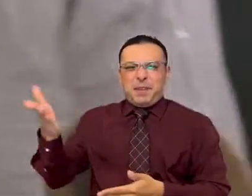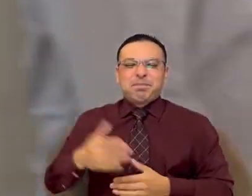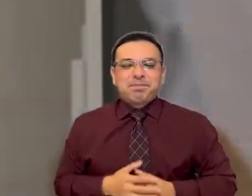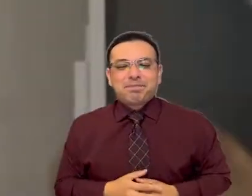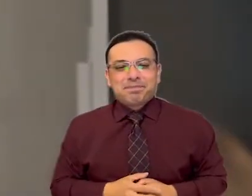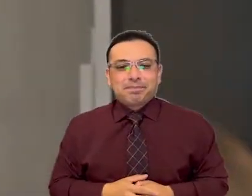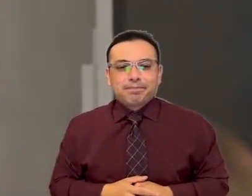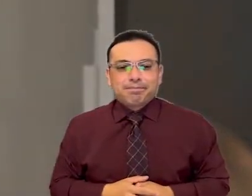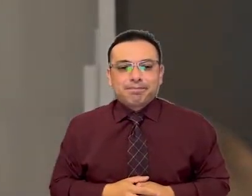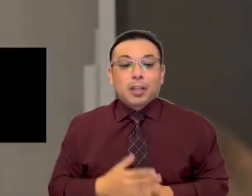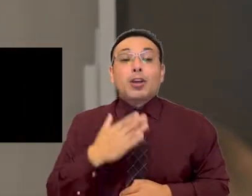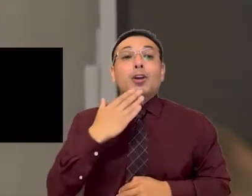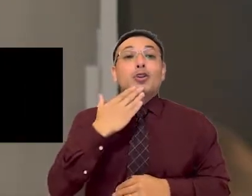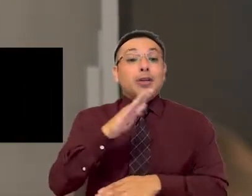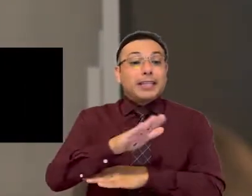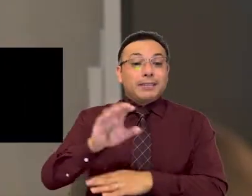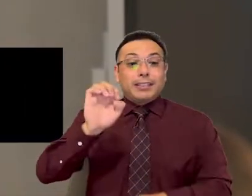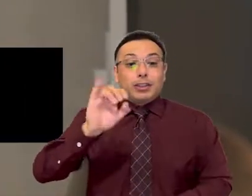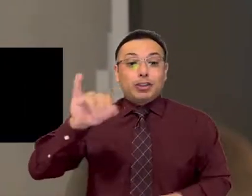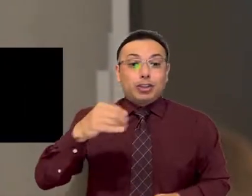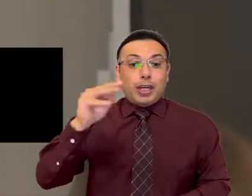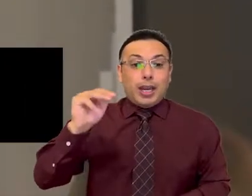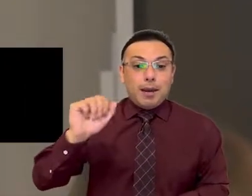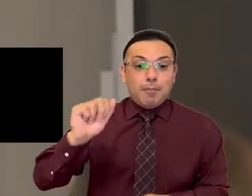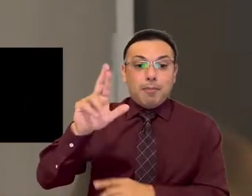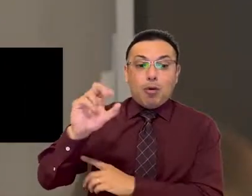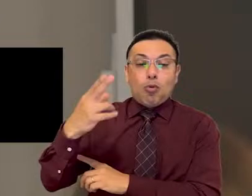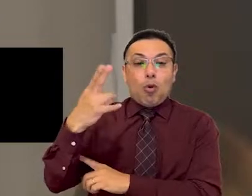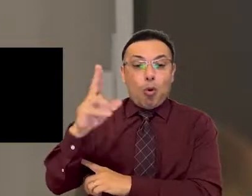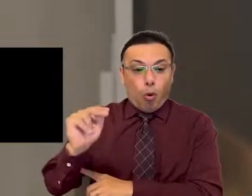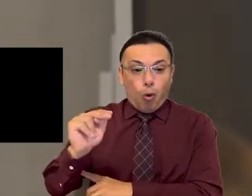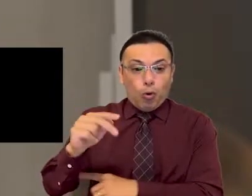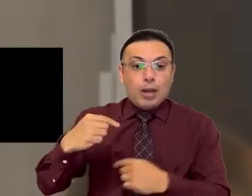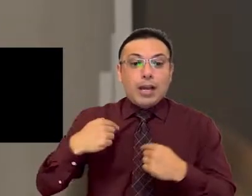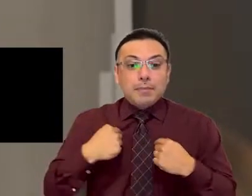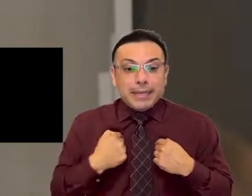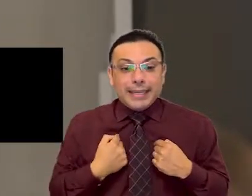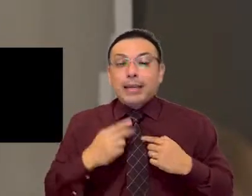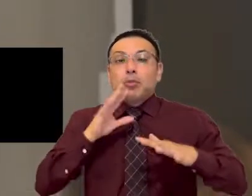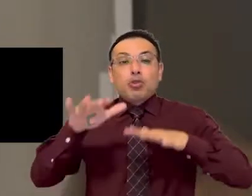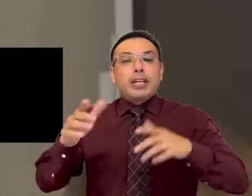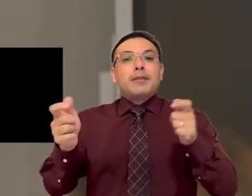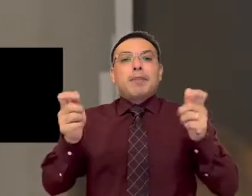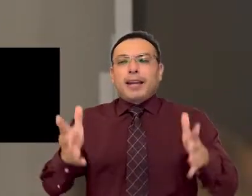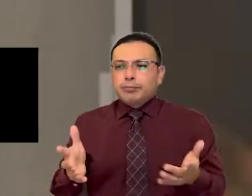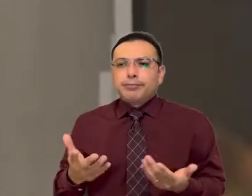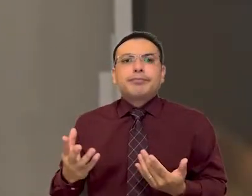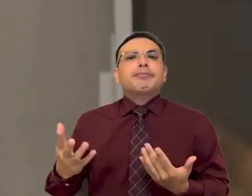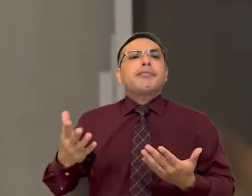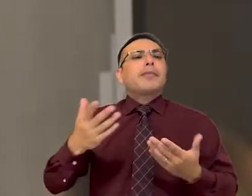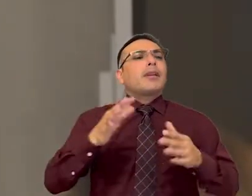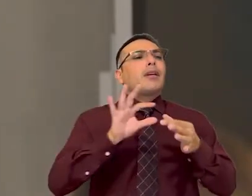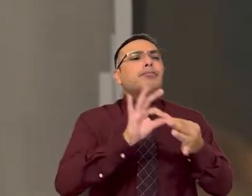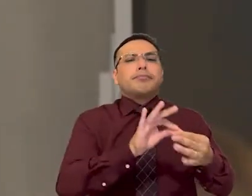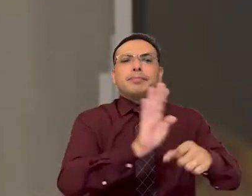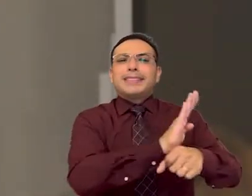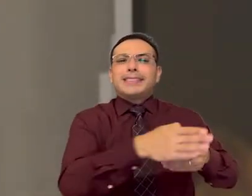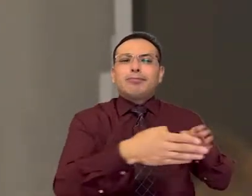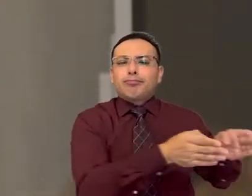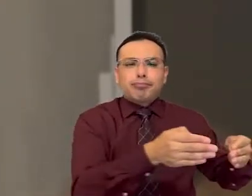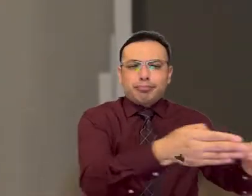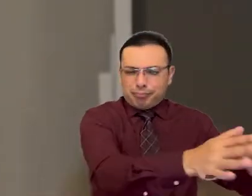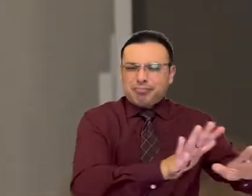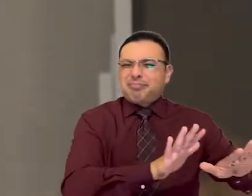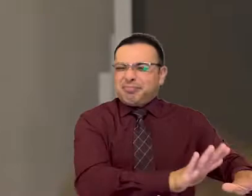Good evening, everybody. EJ Marone, the Marine Affairs Manager, which means I do fisheries issues as well as maritime navigation issues. I'll be at the